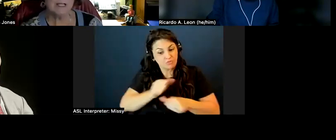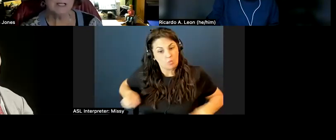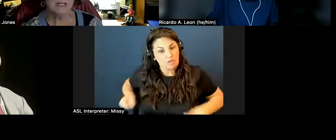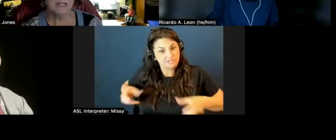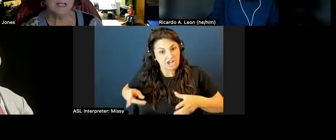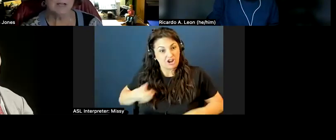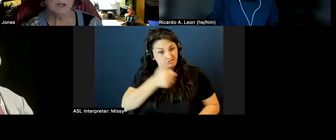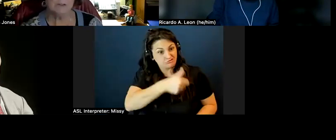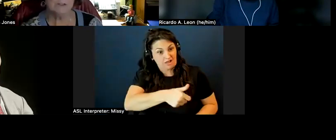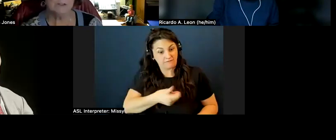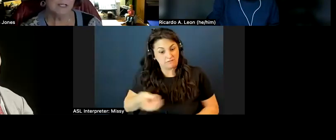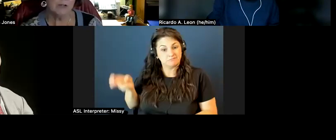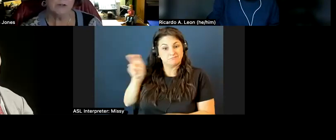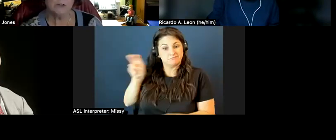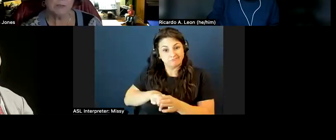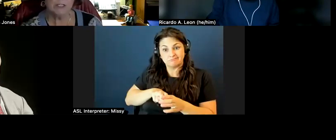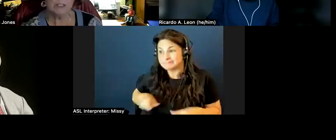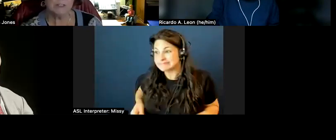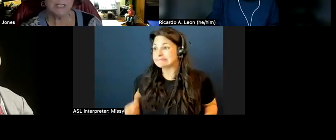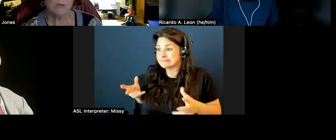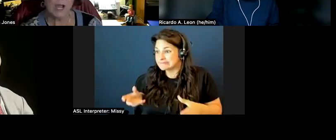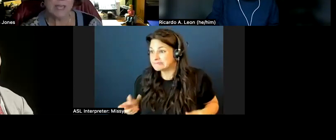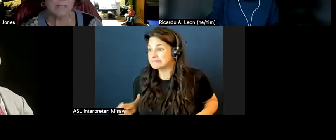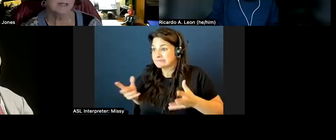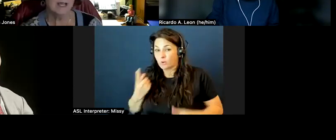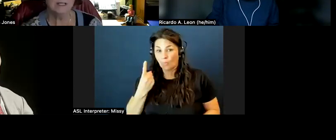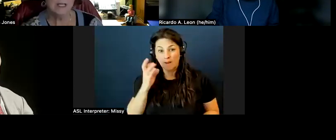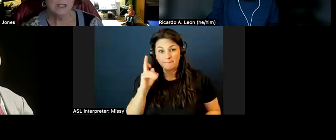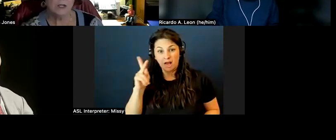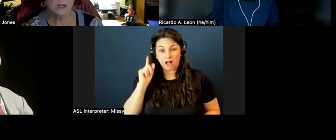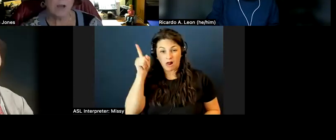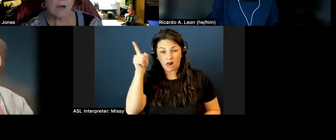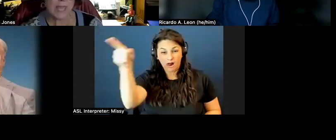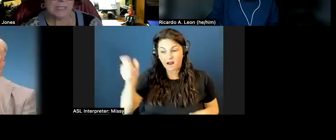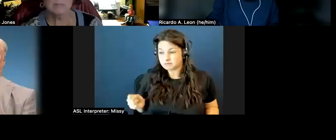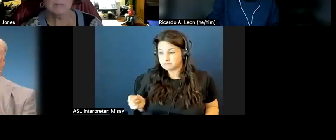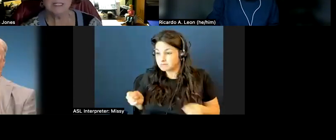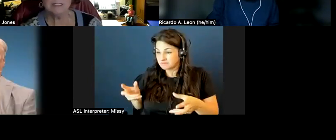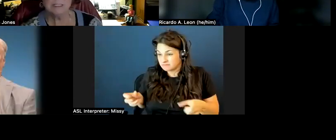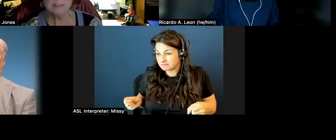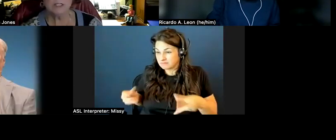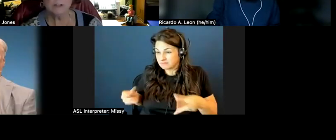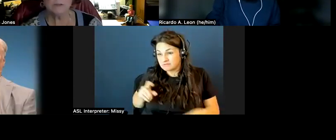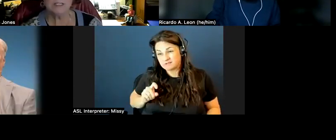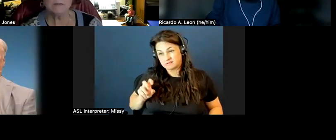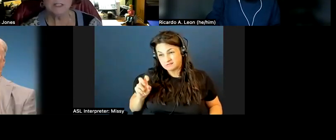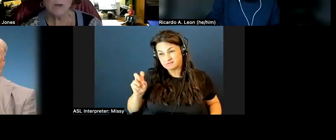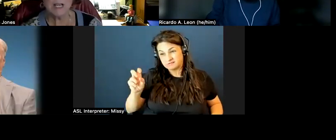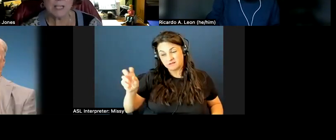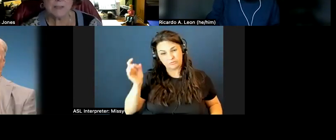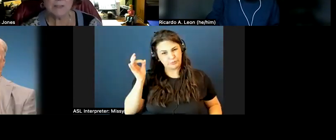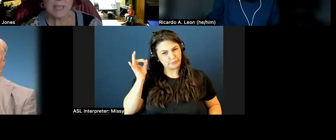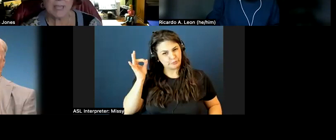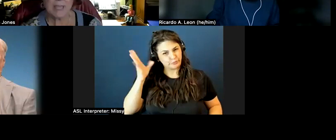block, versus an elevator. So they really could understand why that design, and how that needed to be taken into consideration, those kinds of things. So